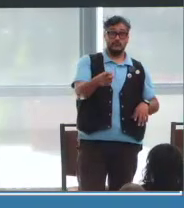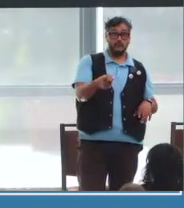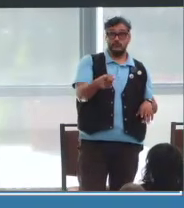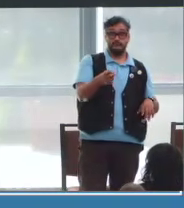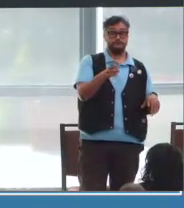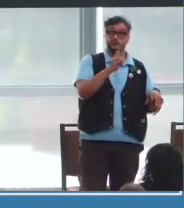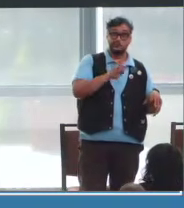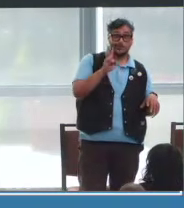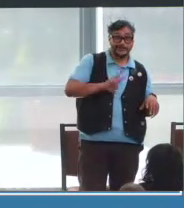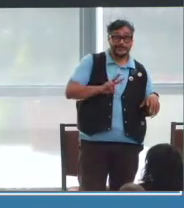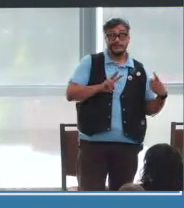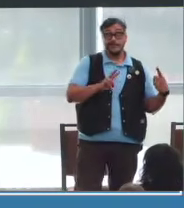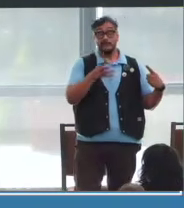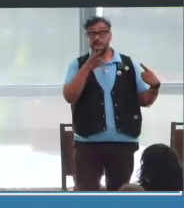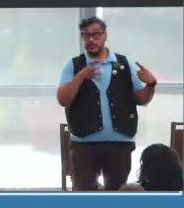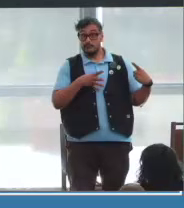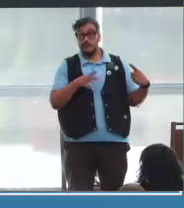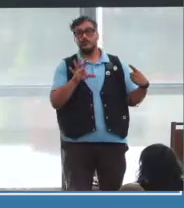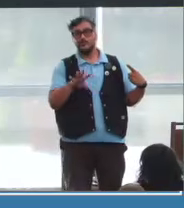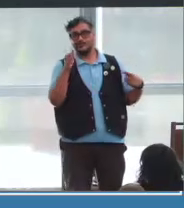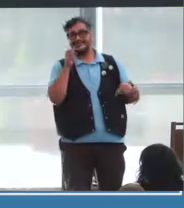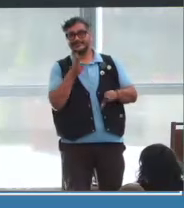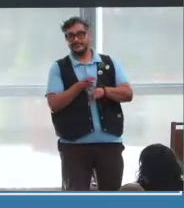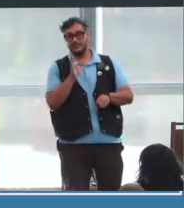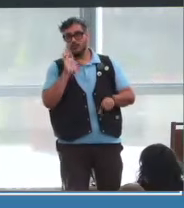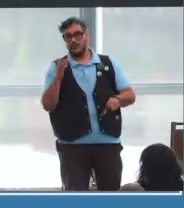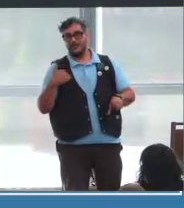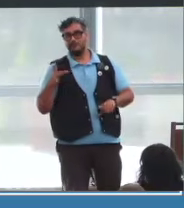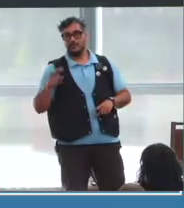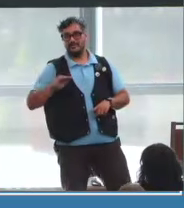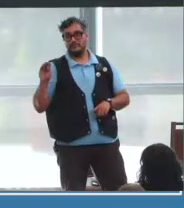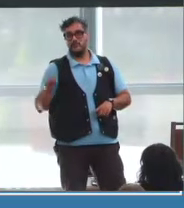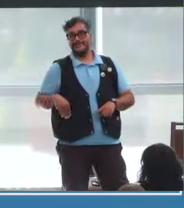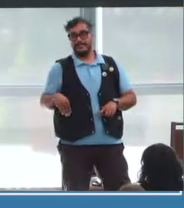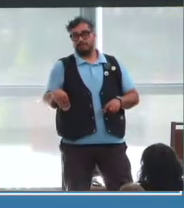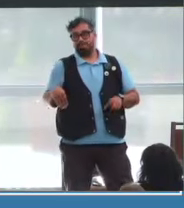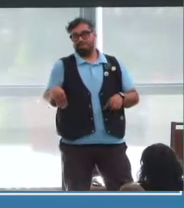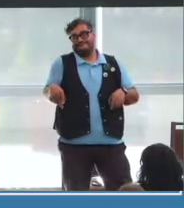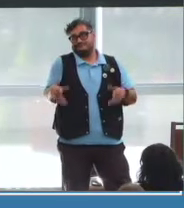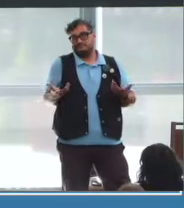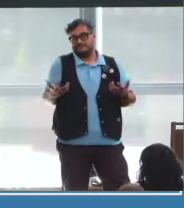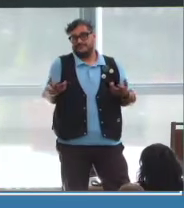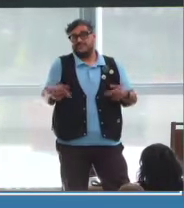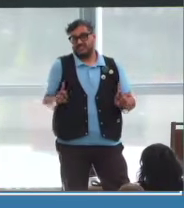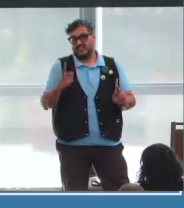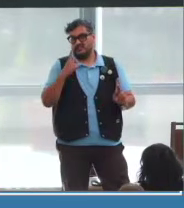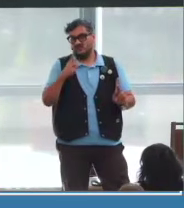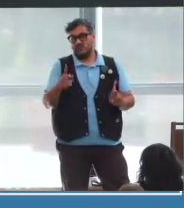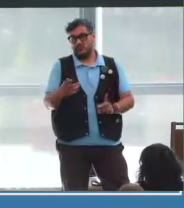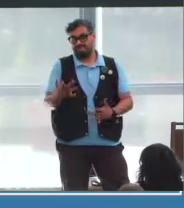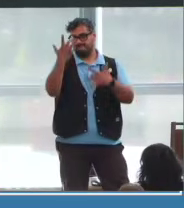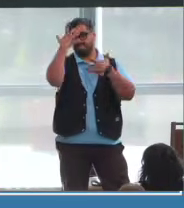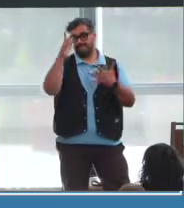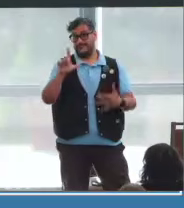twin and a female, your twin sister would have a 25% chance of getting lupus. But